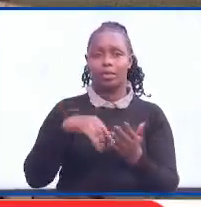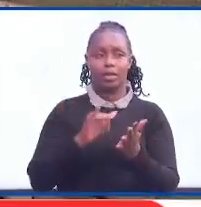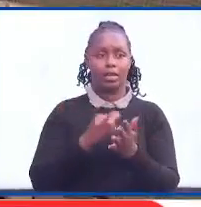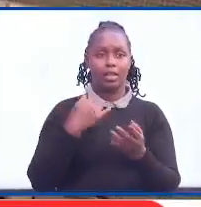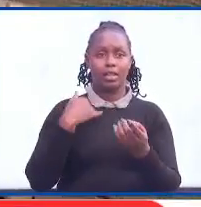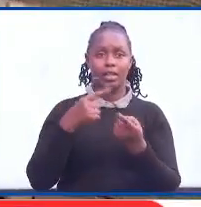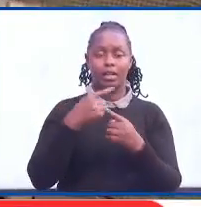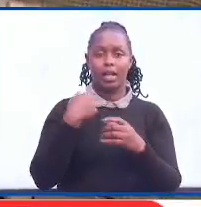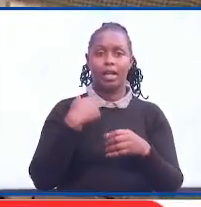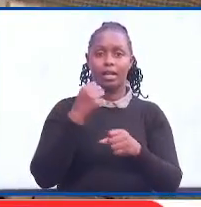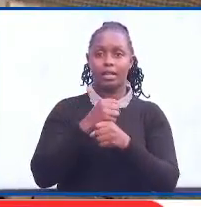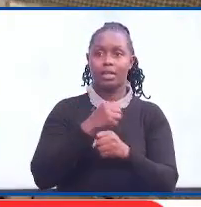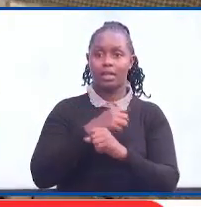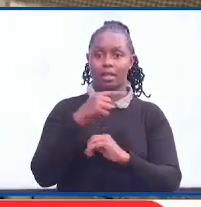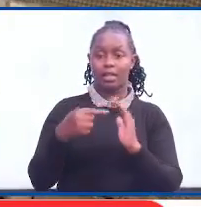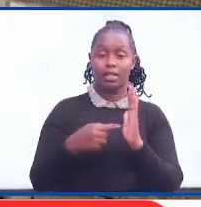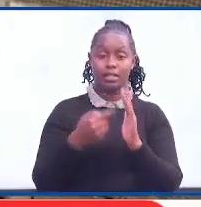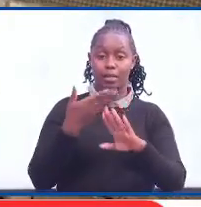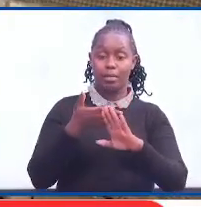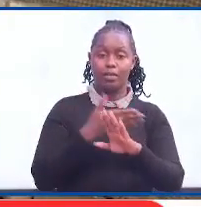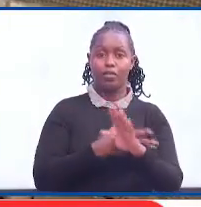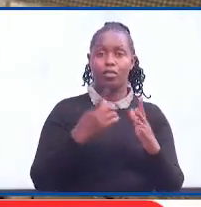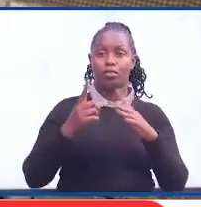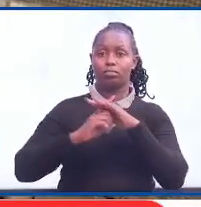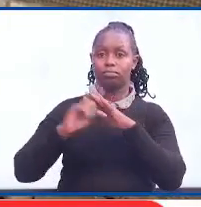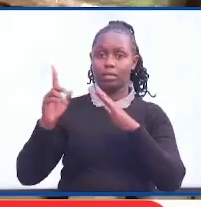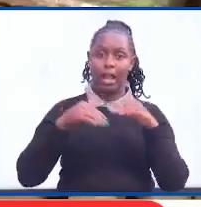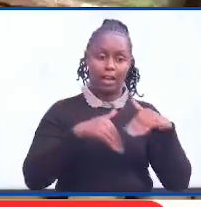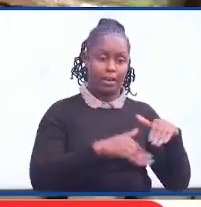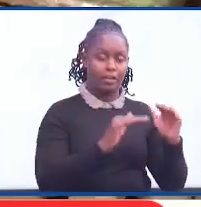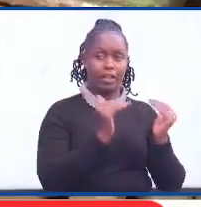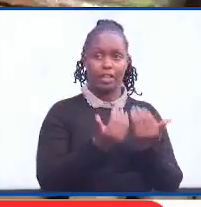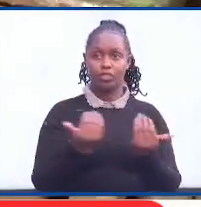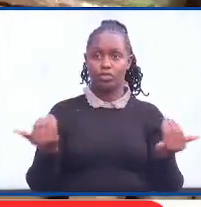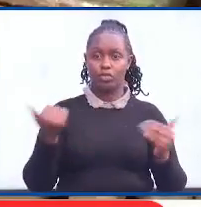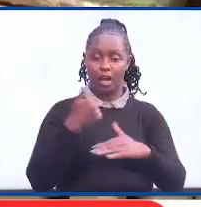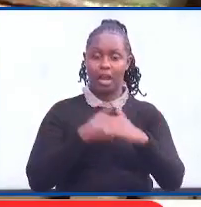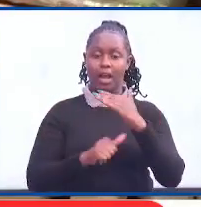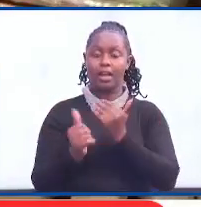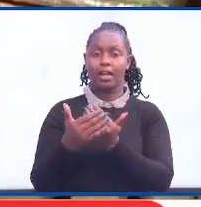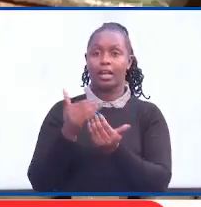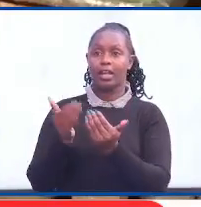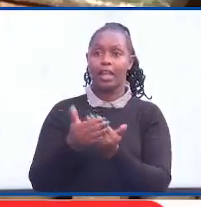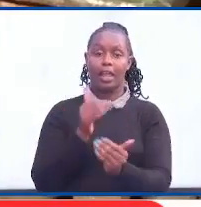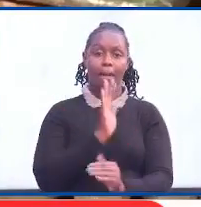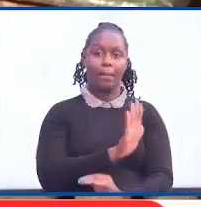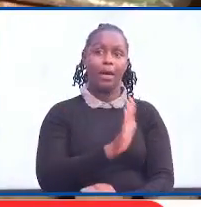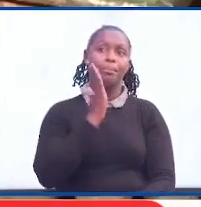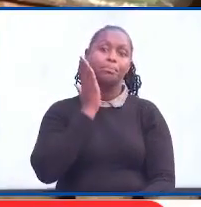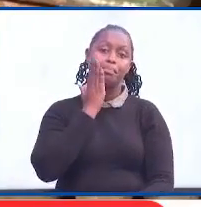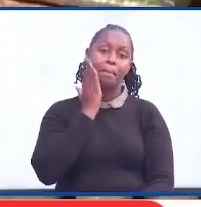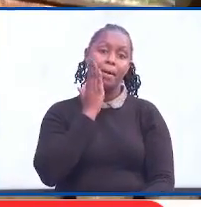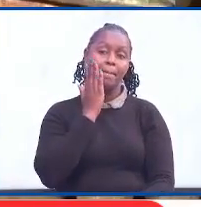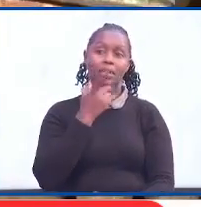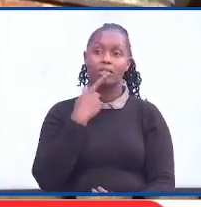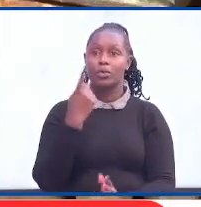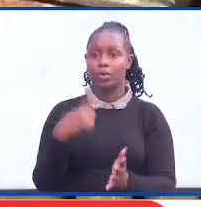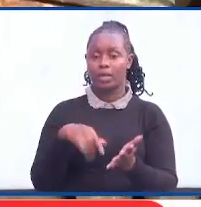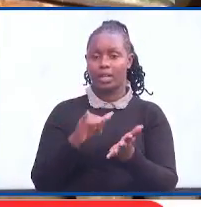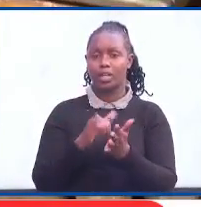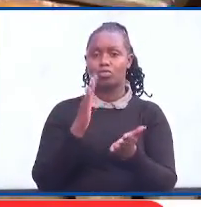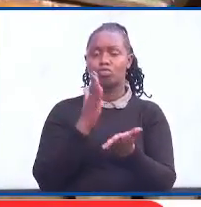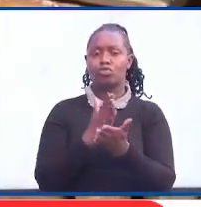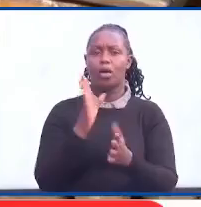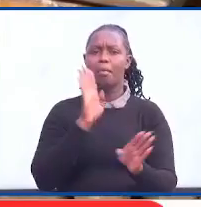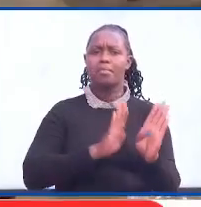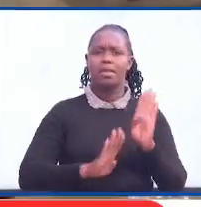dispute with his wife before she ran away, leaving the children behind under his care. The mother to the suspect said that he had been behaving